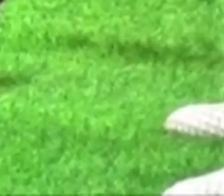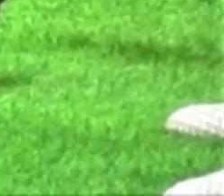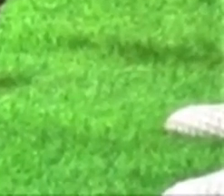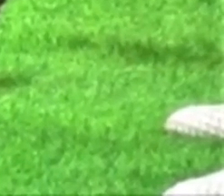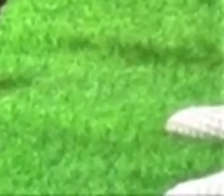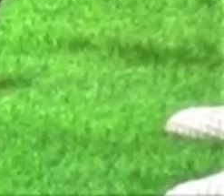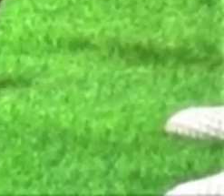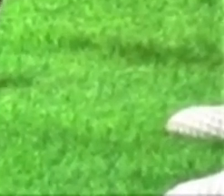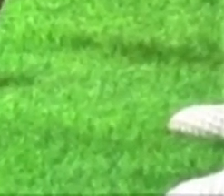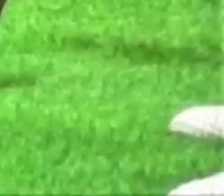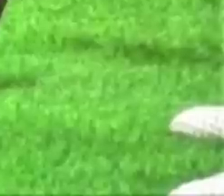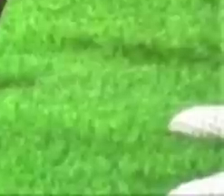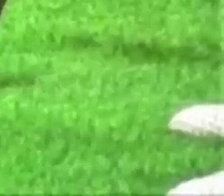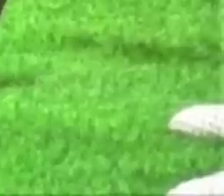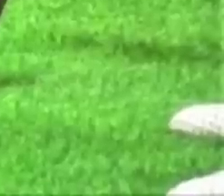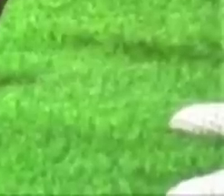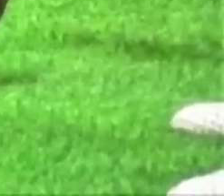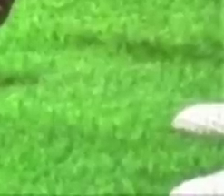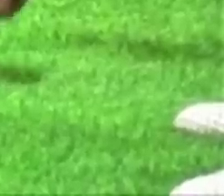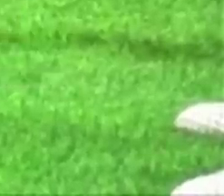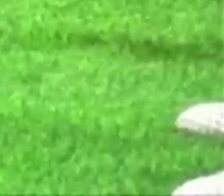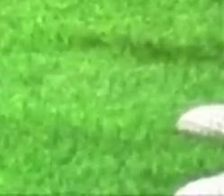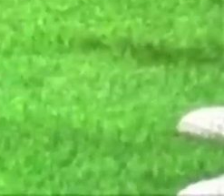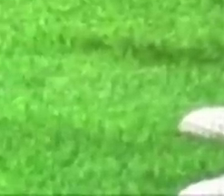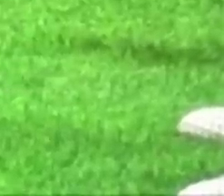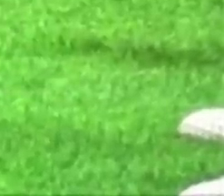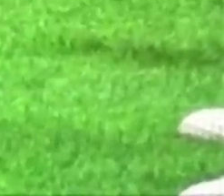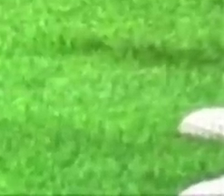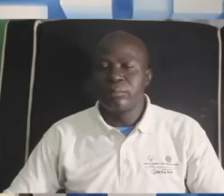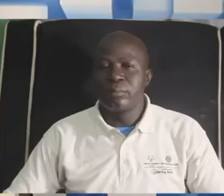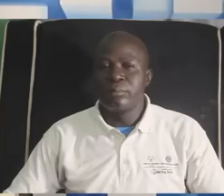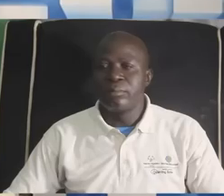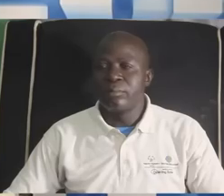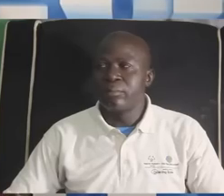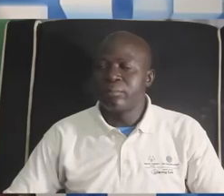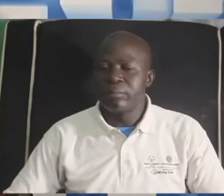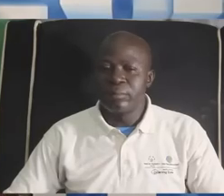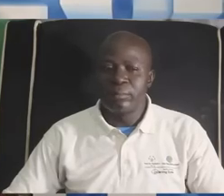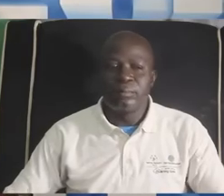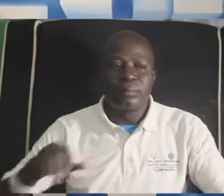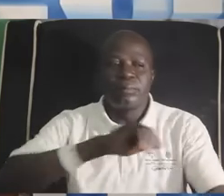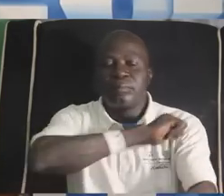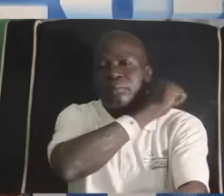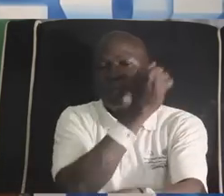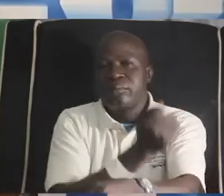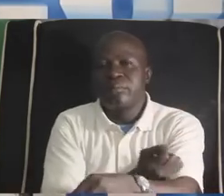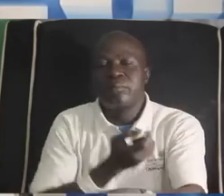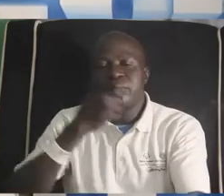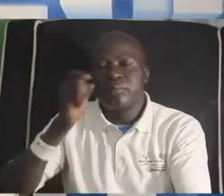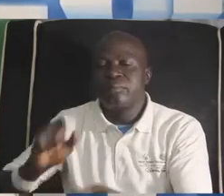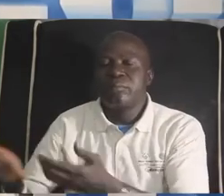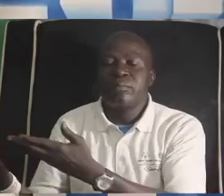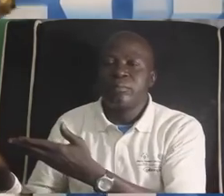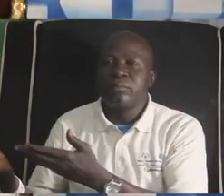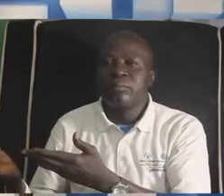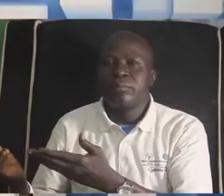person o ti di omiran you are a giant wa bori won you overcome them ase jade ni